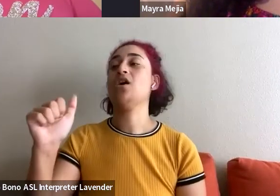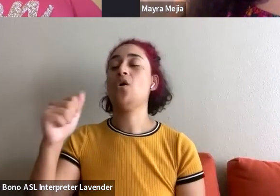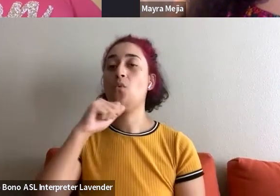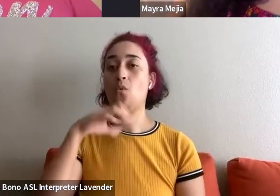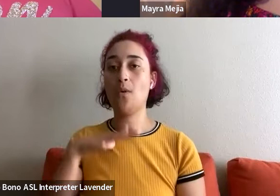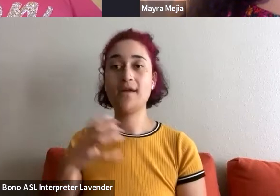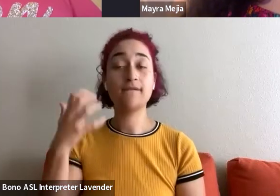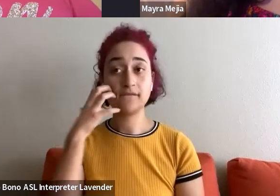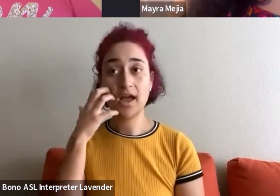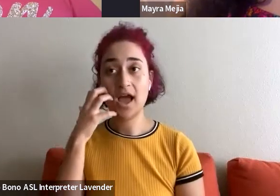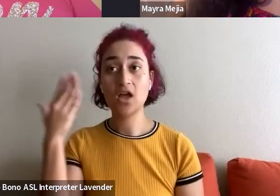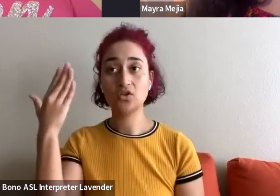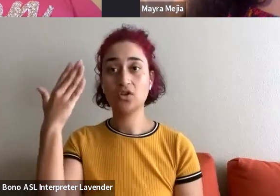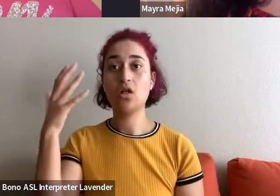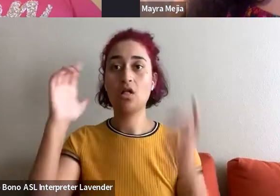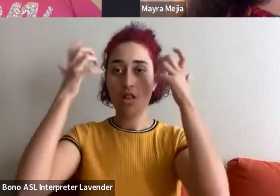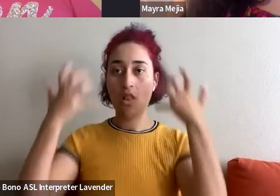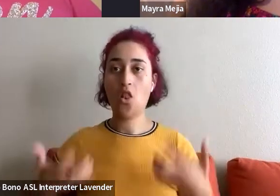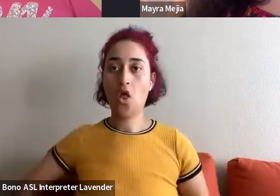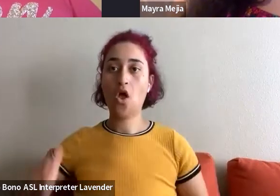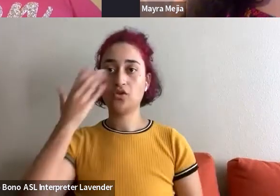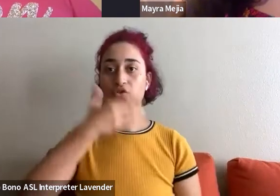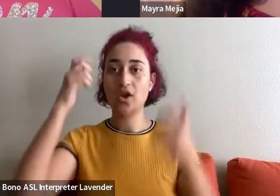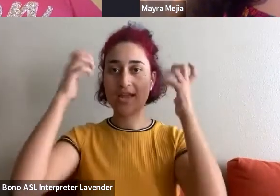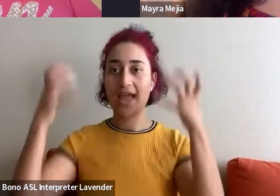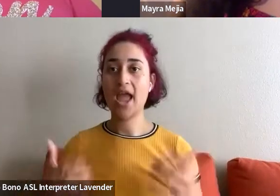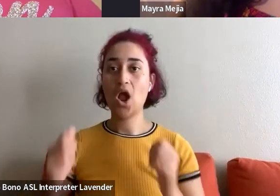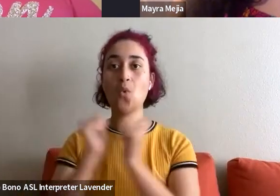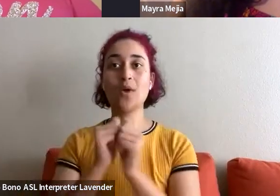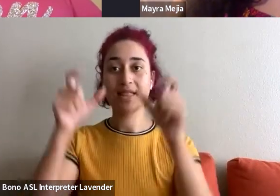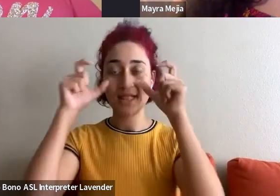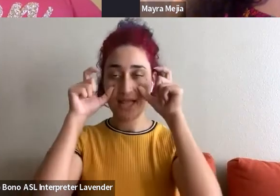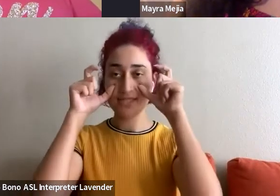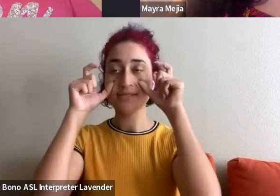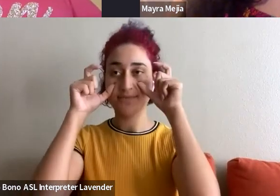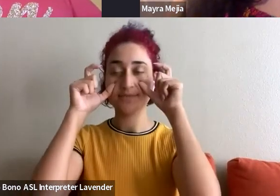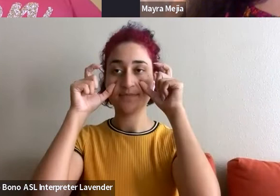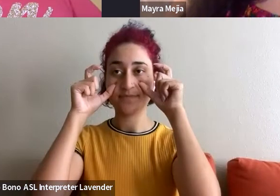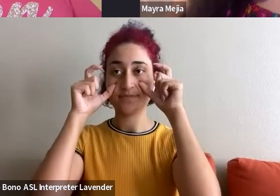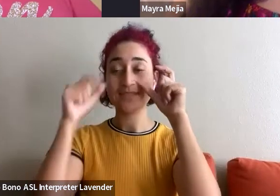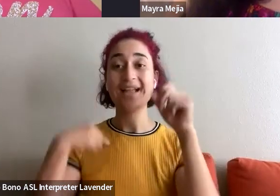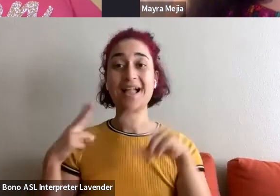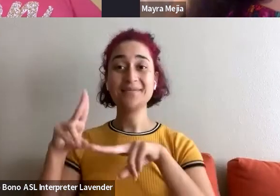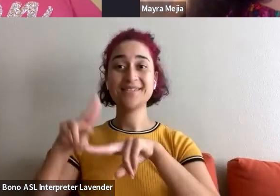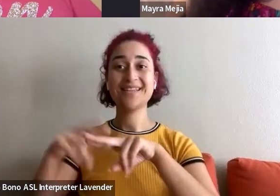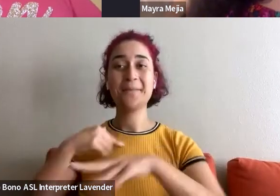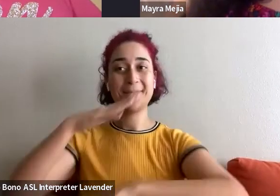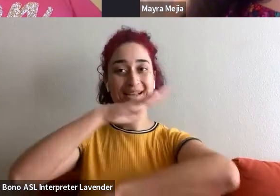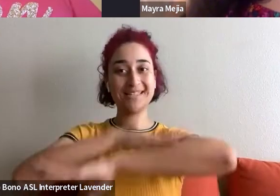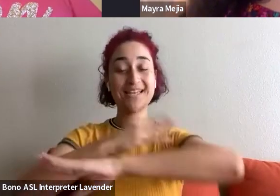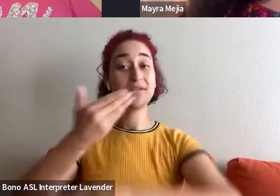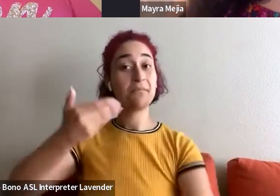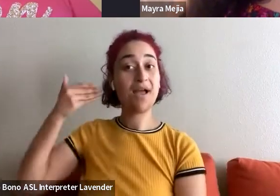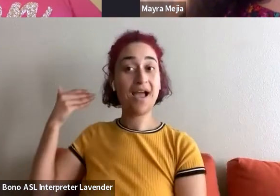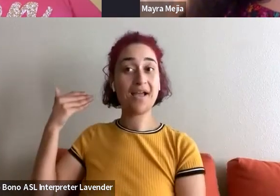long dark hair with glasses. I'm sitting at my desk. On behind me